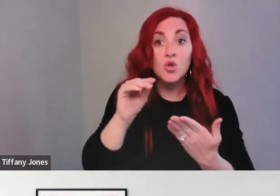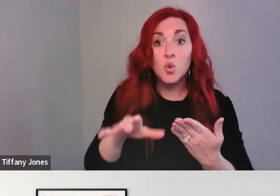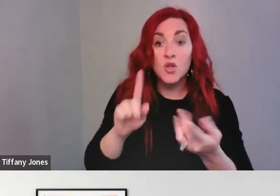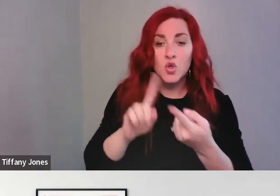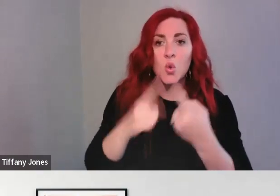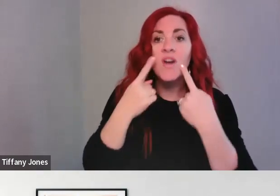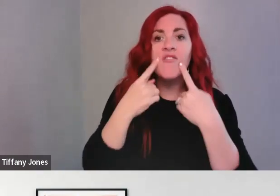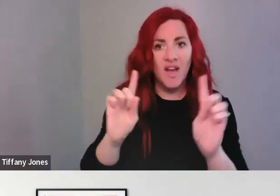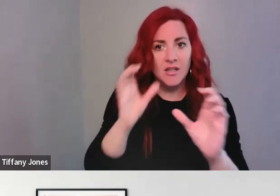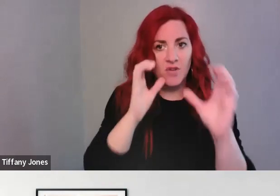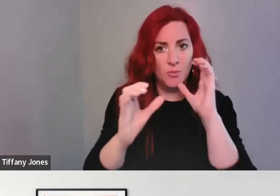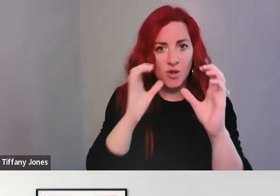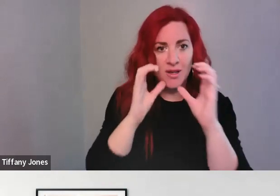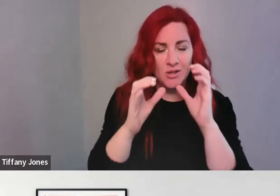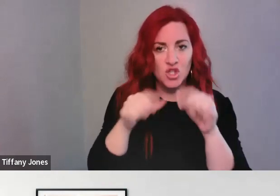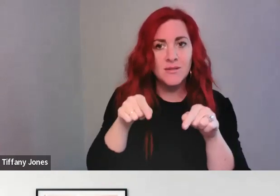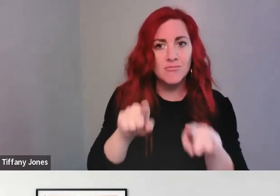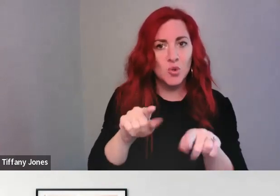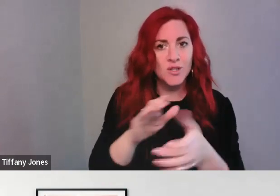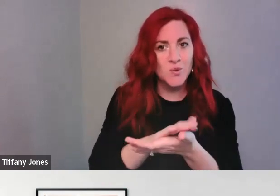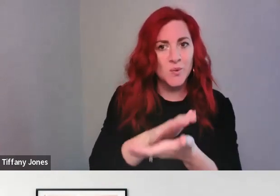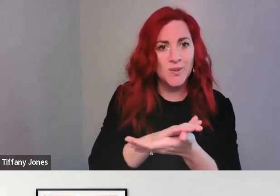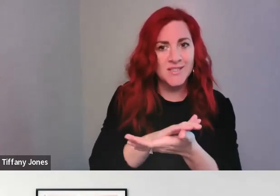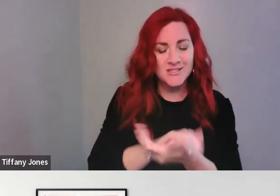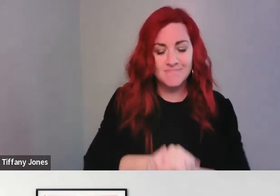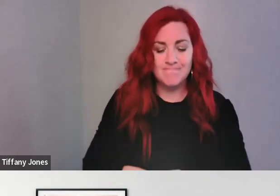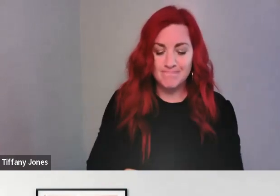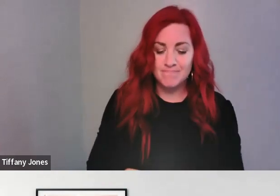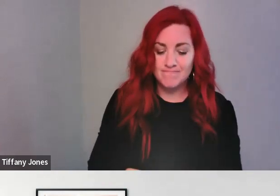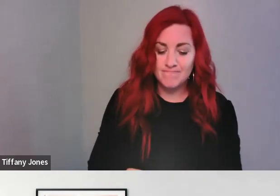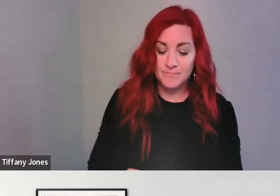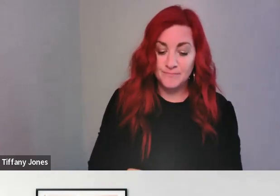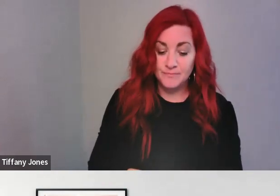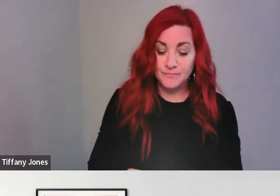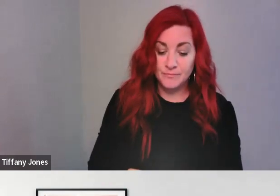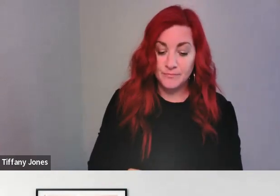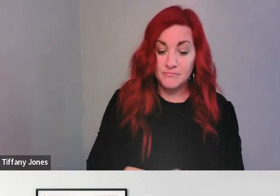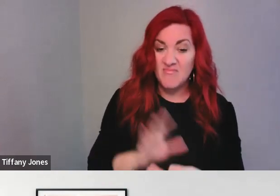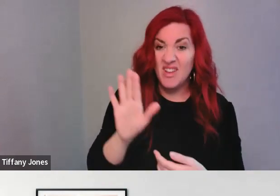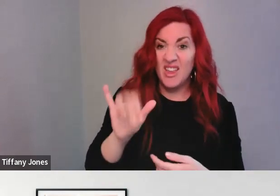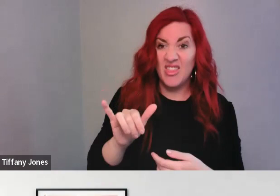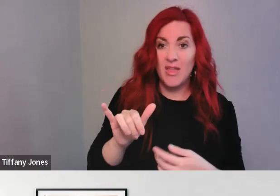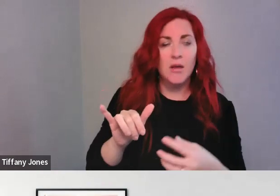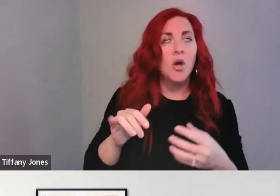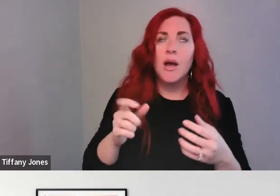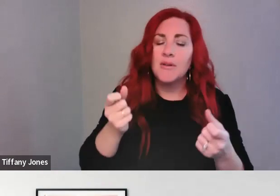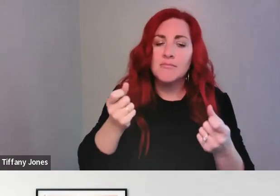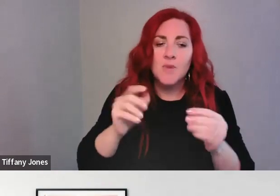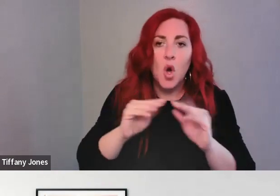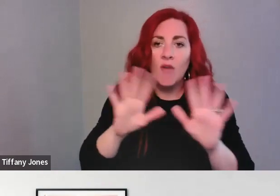effective communication in school. So this kind of goes over, and there's obviously a lot of overlap